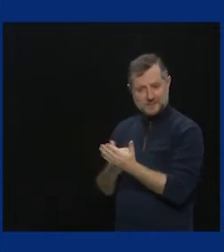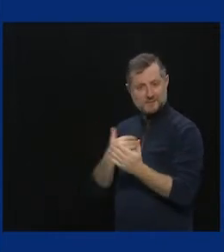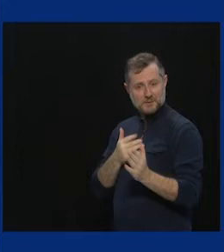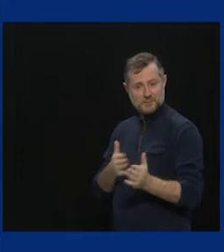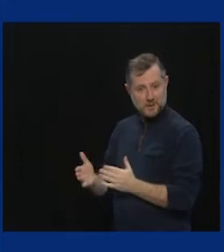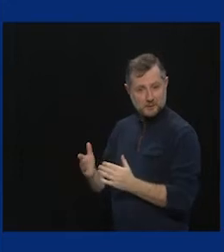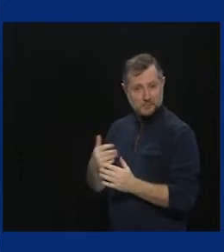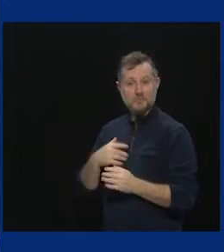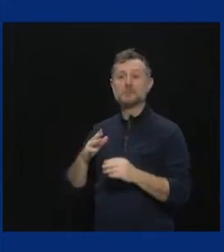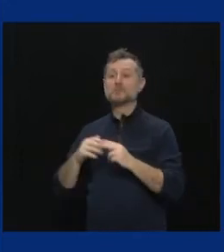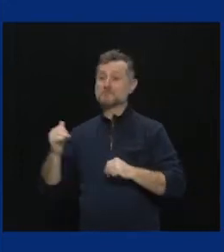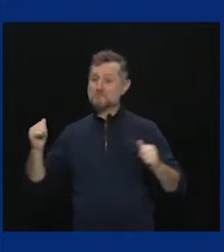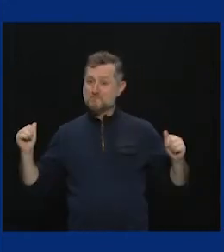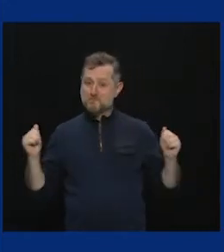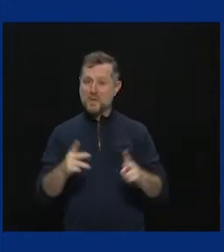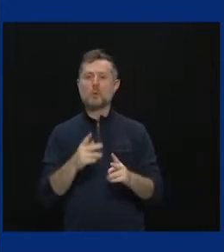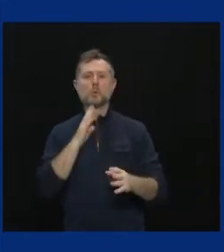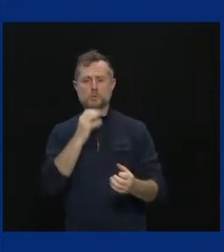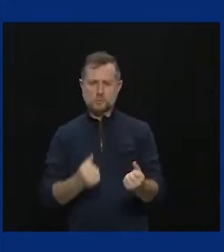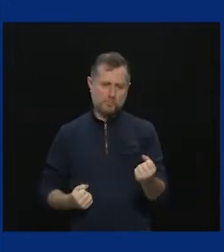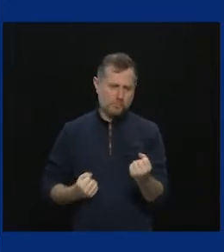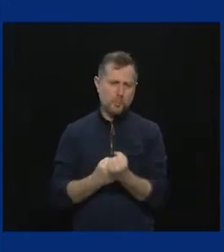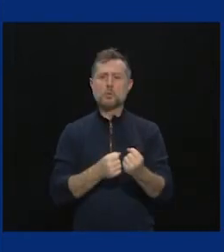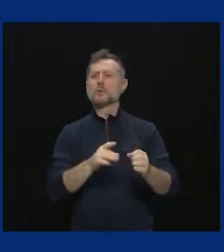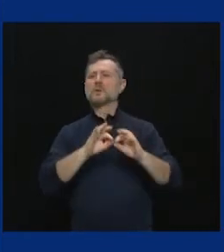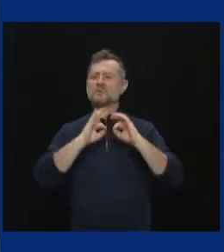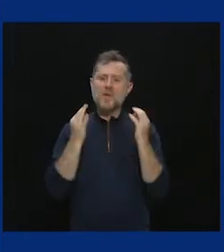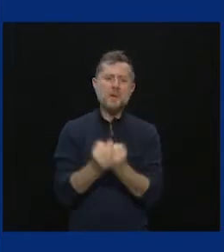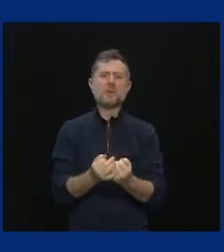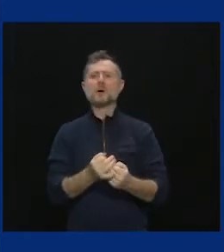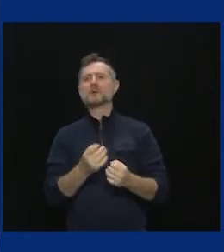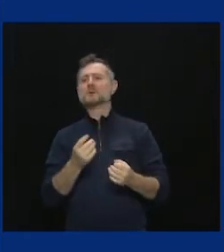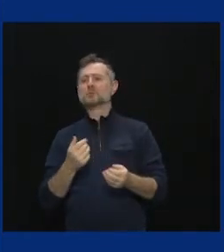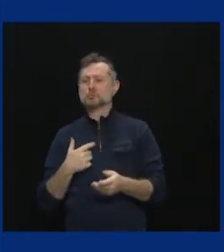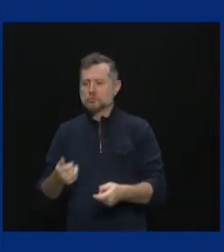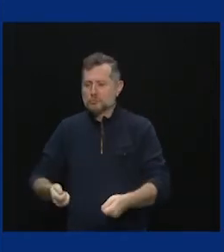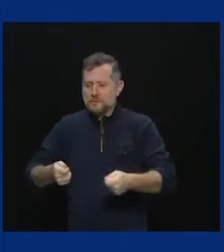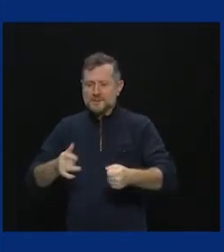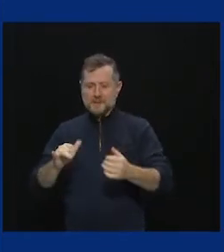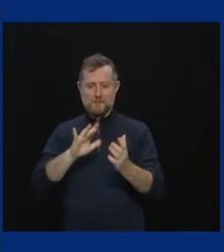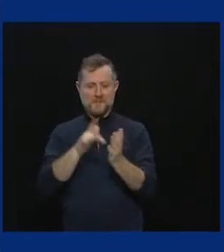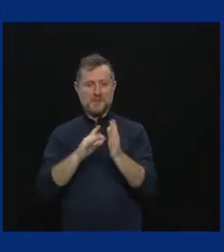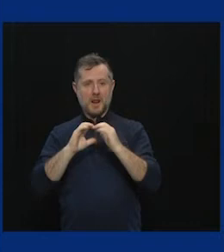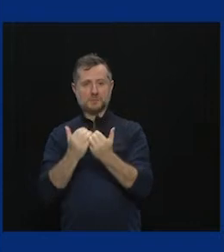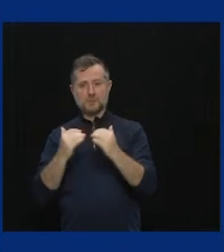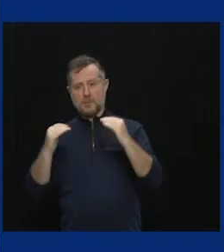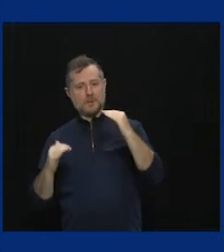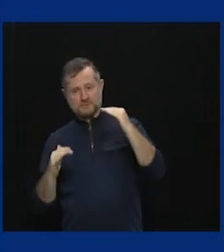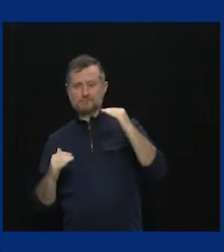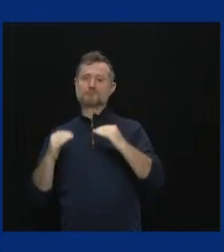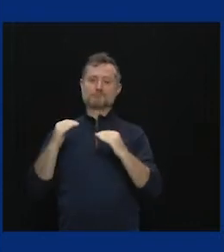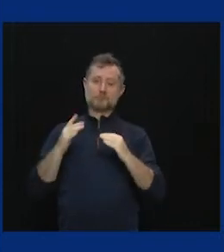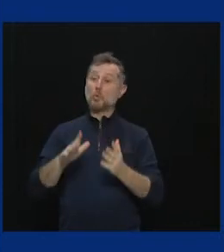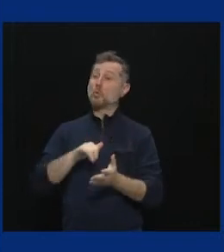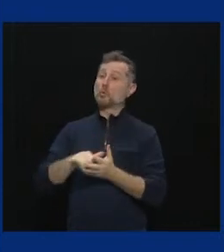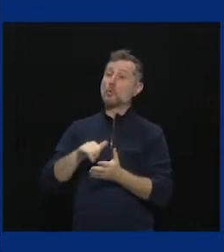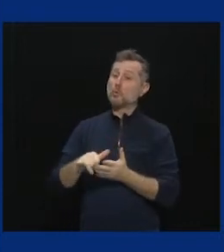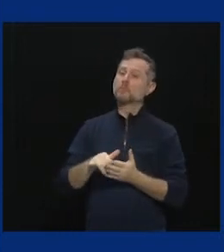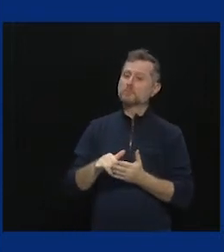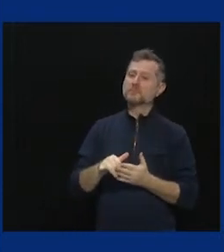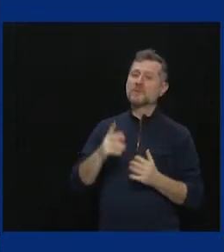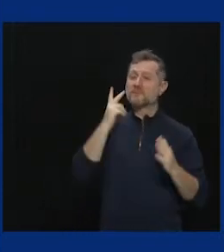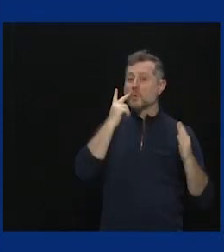strengthen the middle class. In the meantime, New York's forward-looking approach will provide immediate relief to many of the hardest